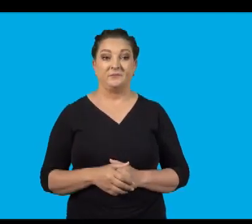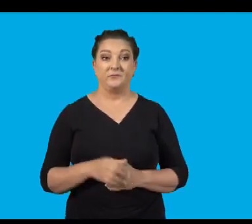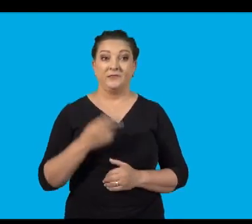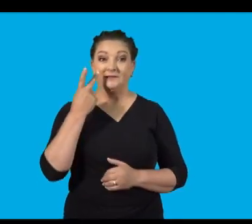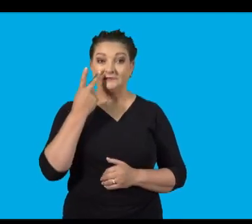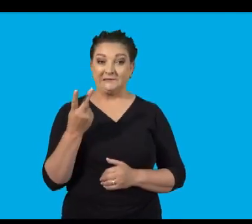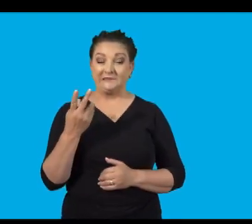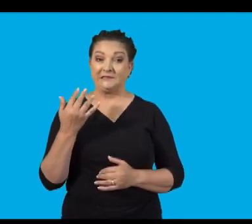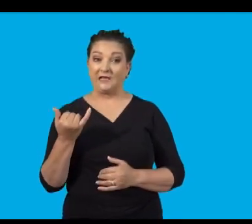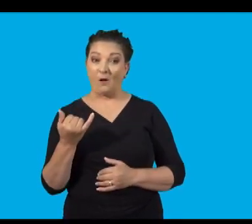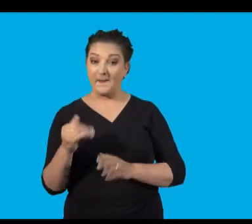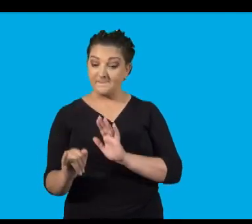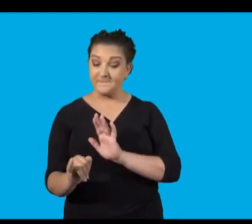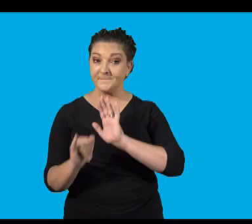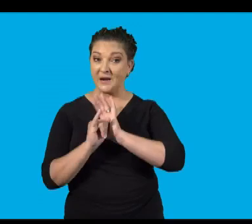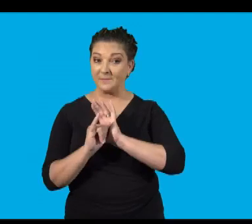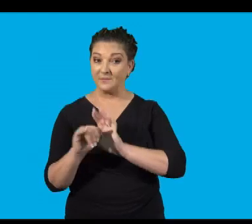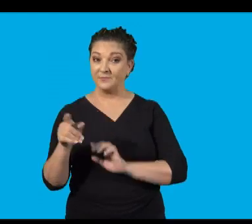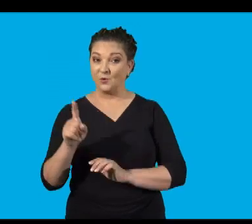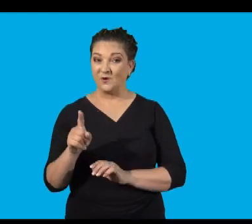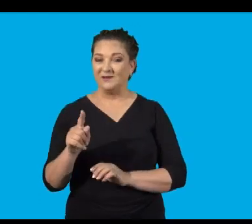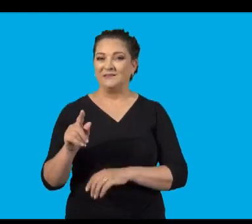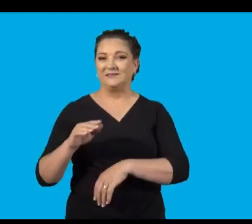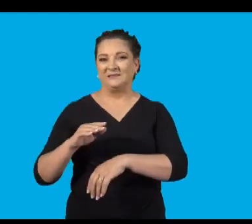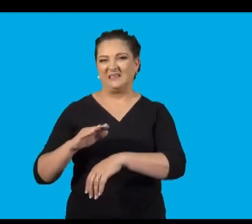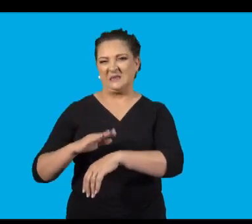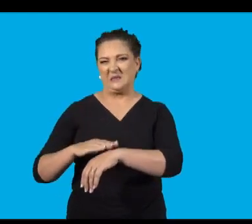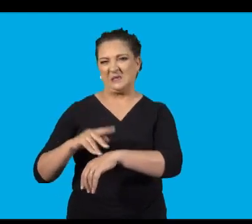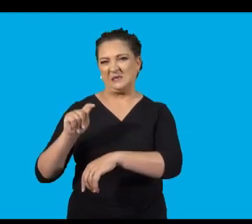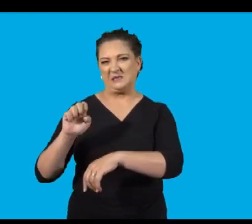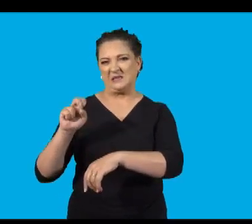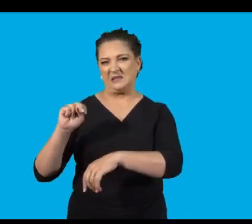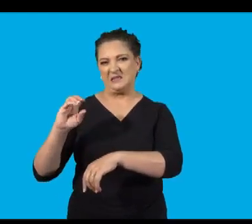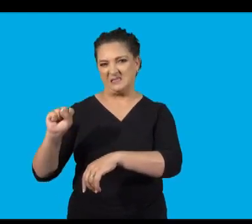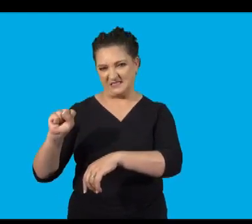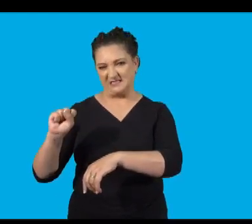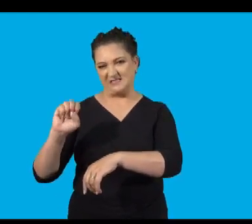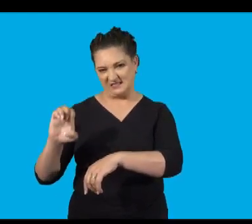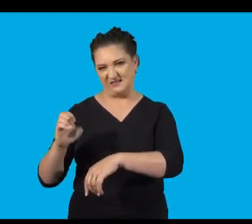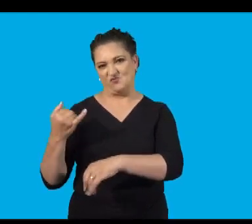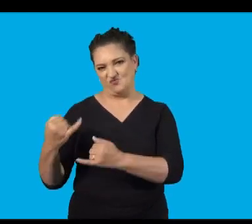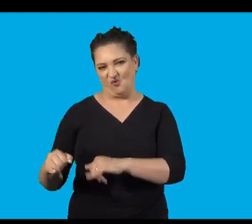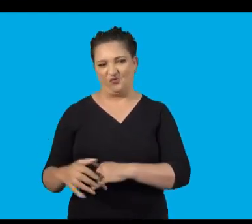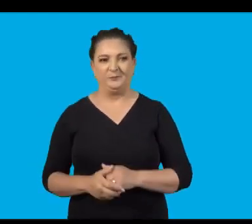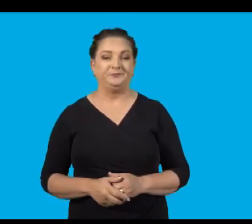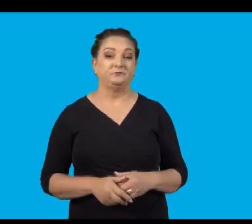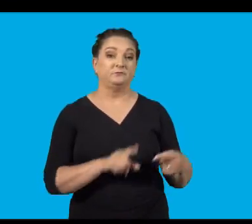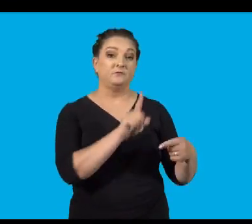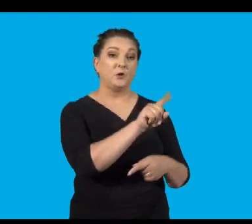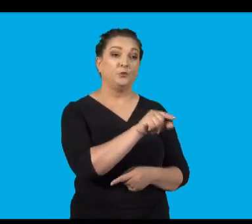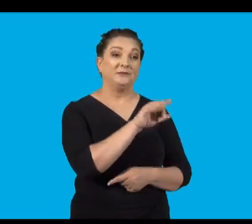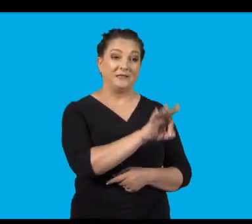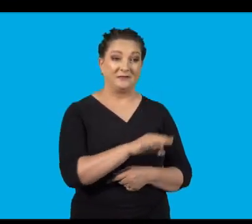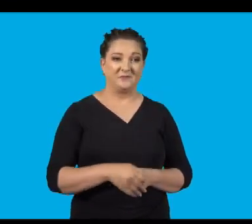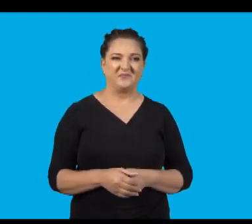at, in this case, we've identified that the tense was not correct in that sentence. 1.3,